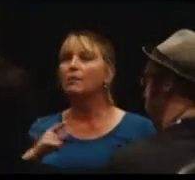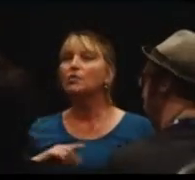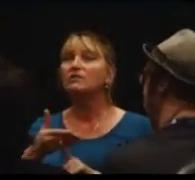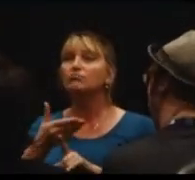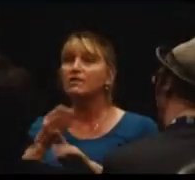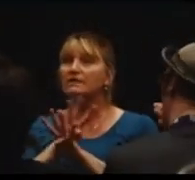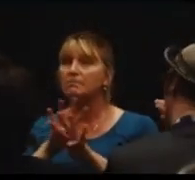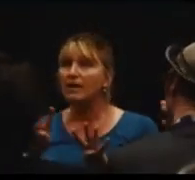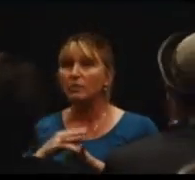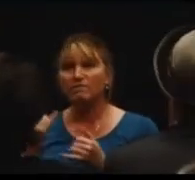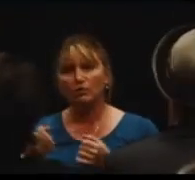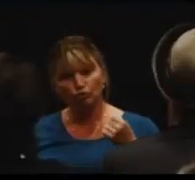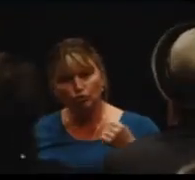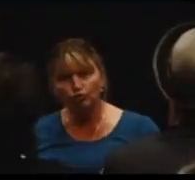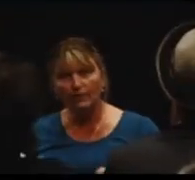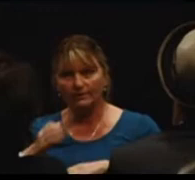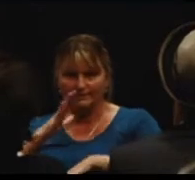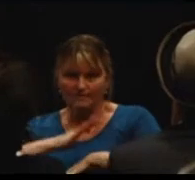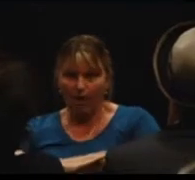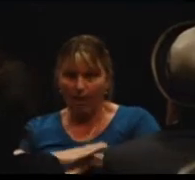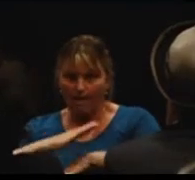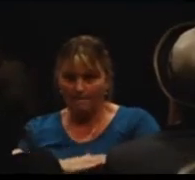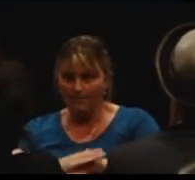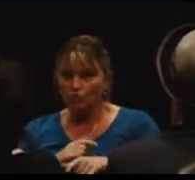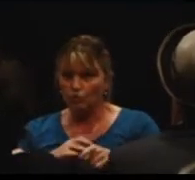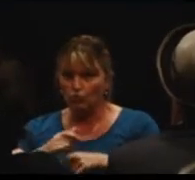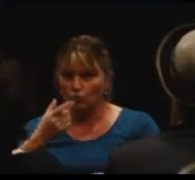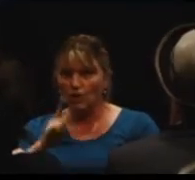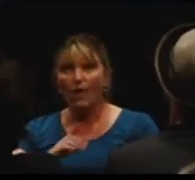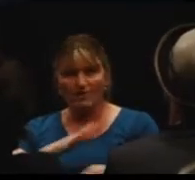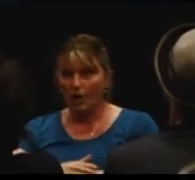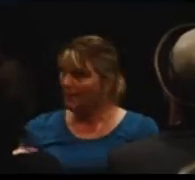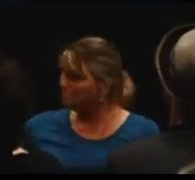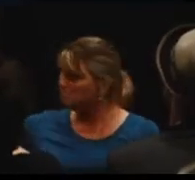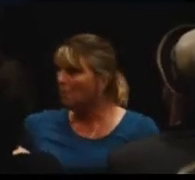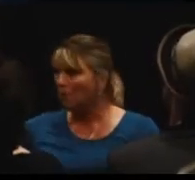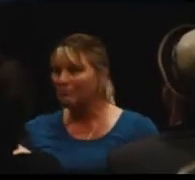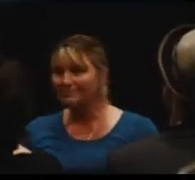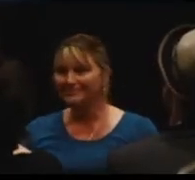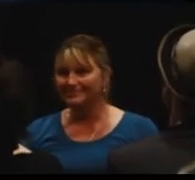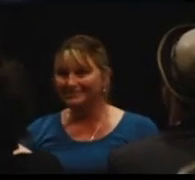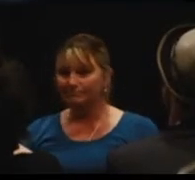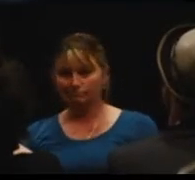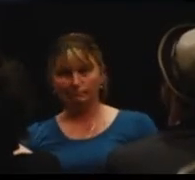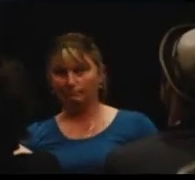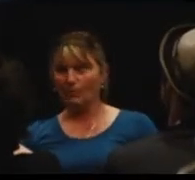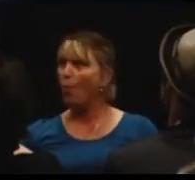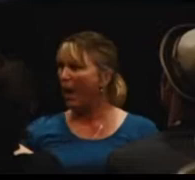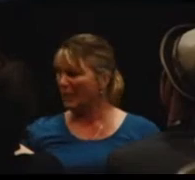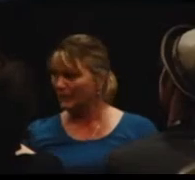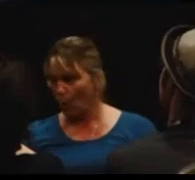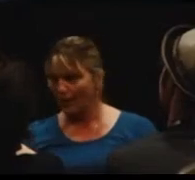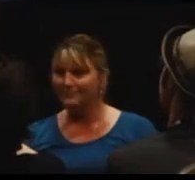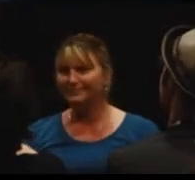are going to have a pretty strict approach today. We have a timer down here with Siggy, who's going to be holding up a one-minute